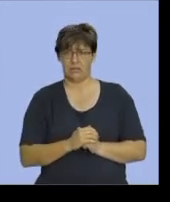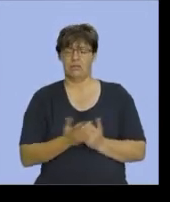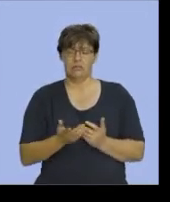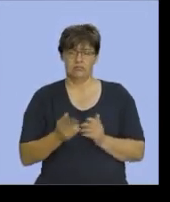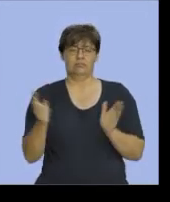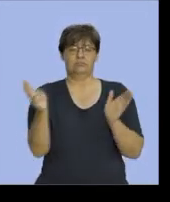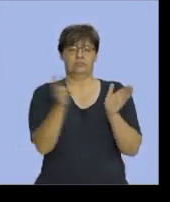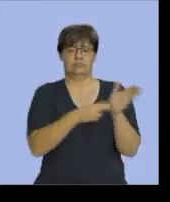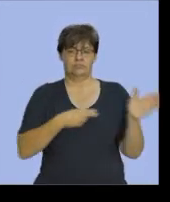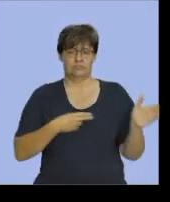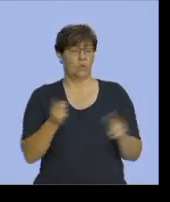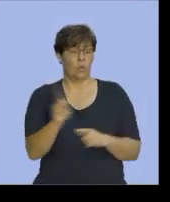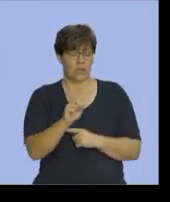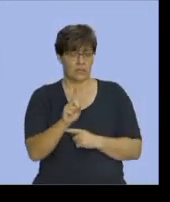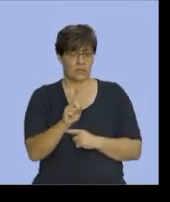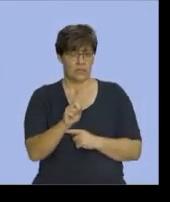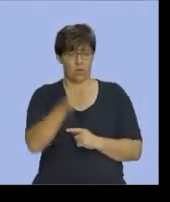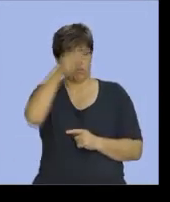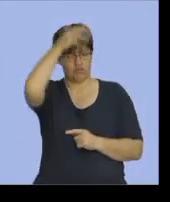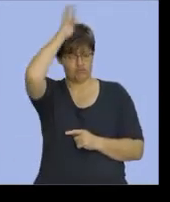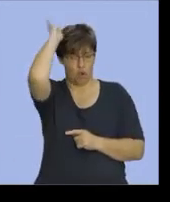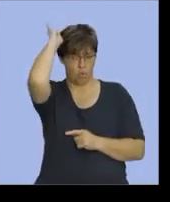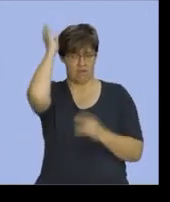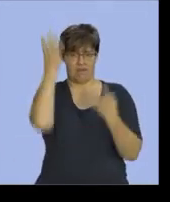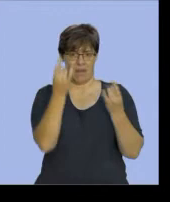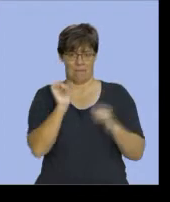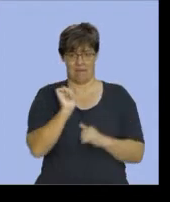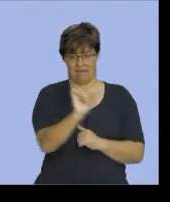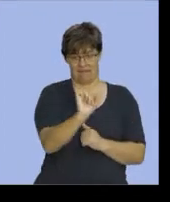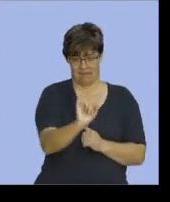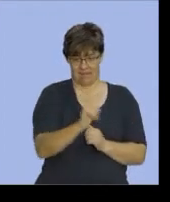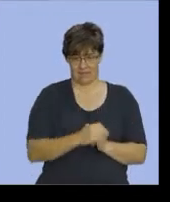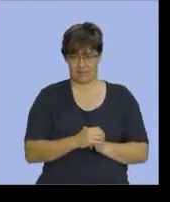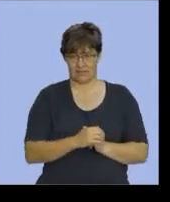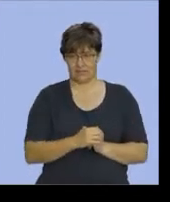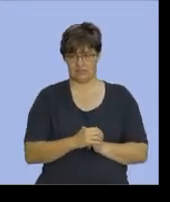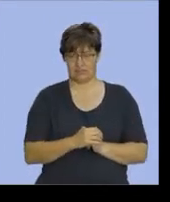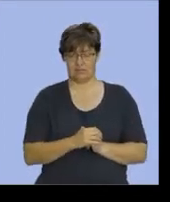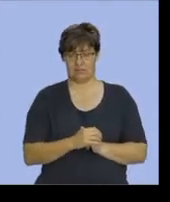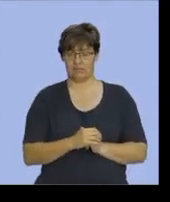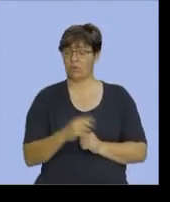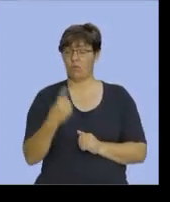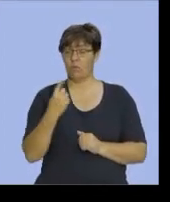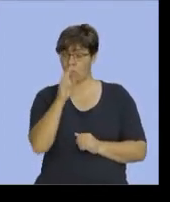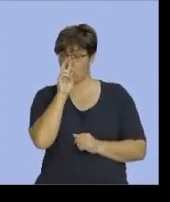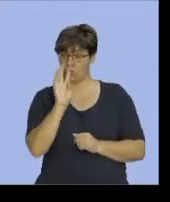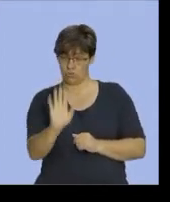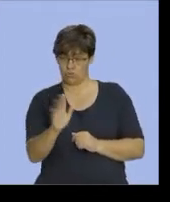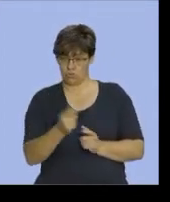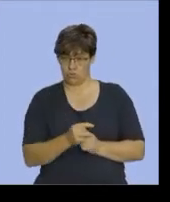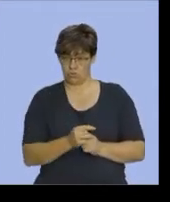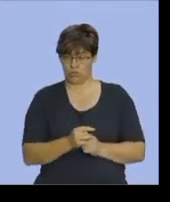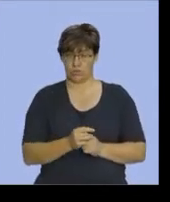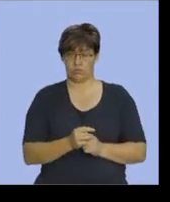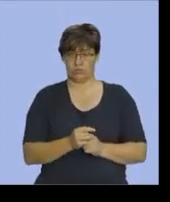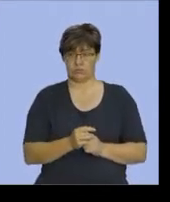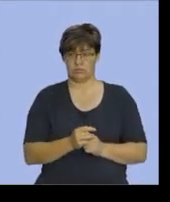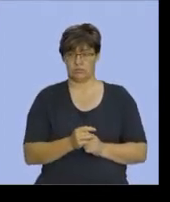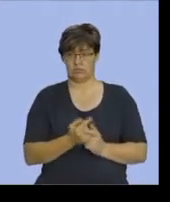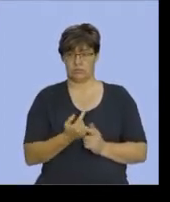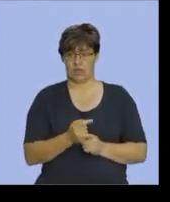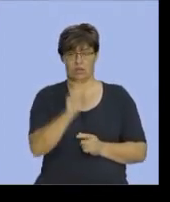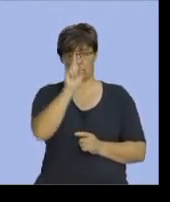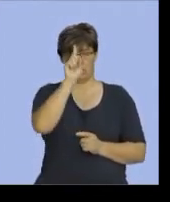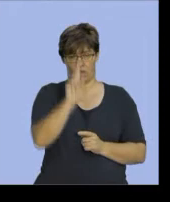they normally labeled using the Roman numerals. So quadrant 1 will look like that. You're not really